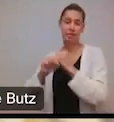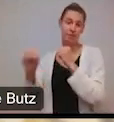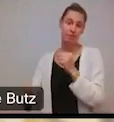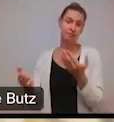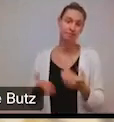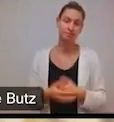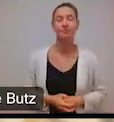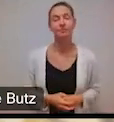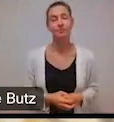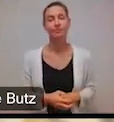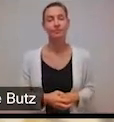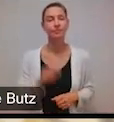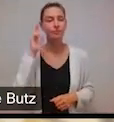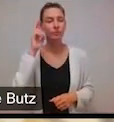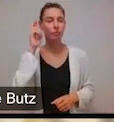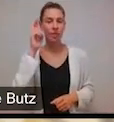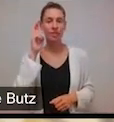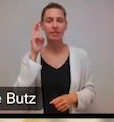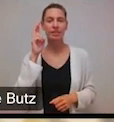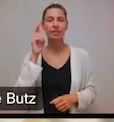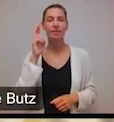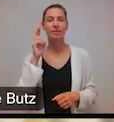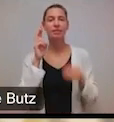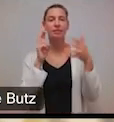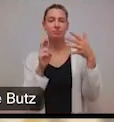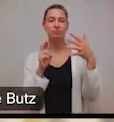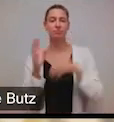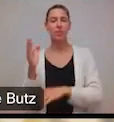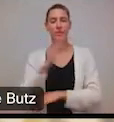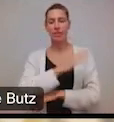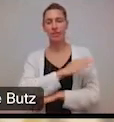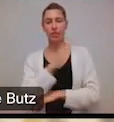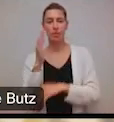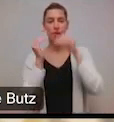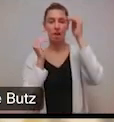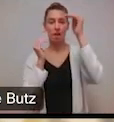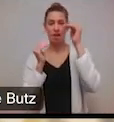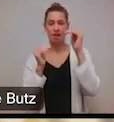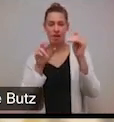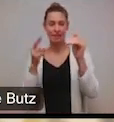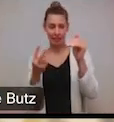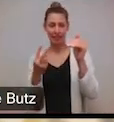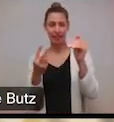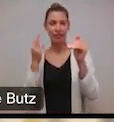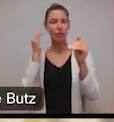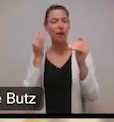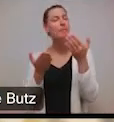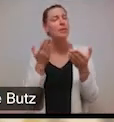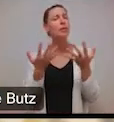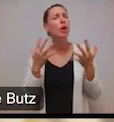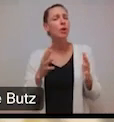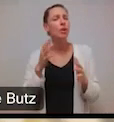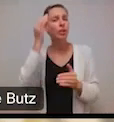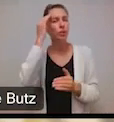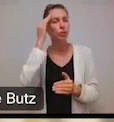The reason I put this a little bit lower than the first scenario is because it might be that you know your instructor already really well when you're